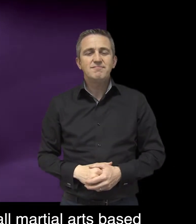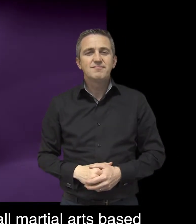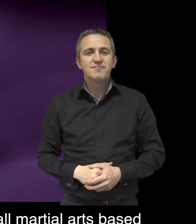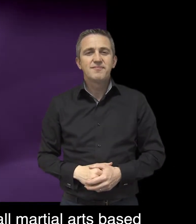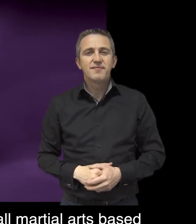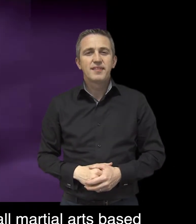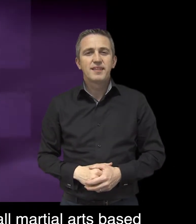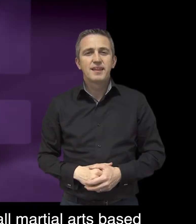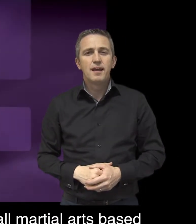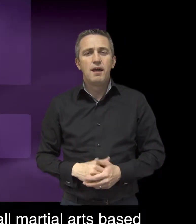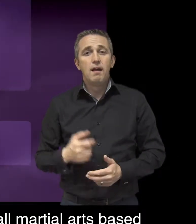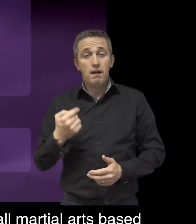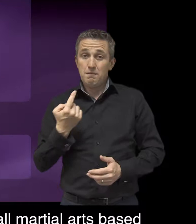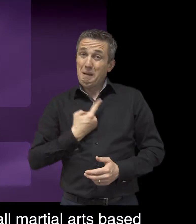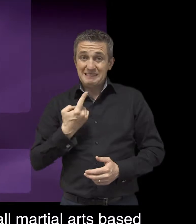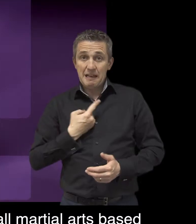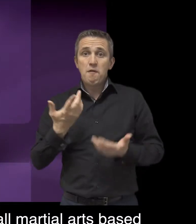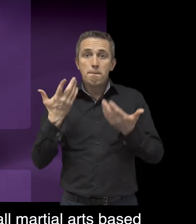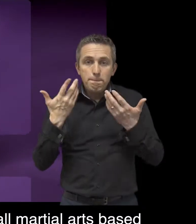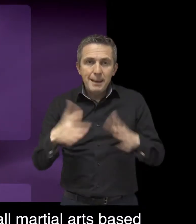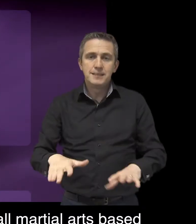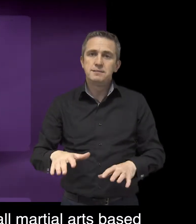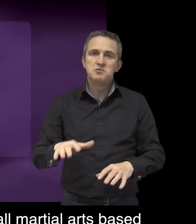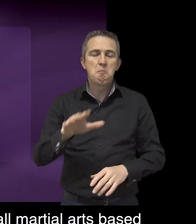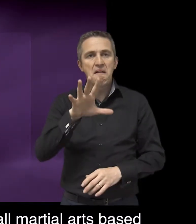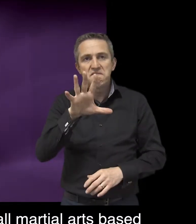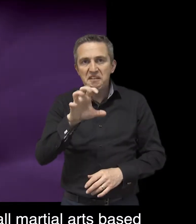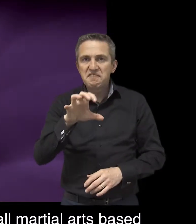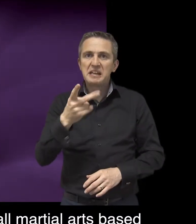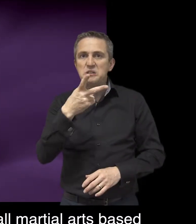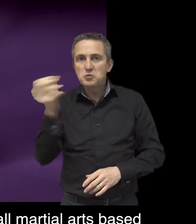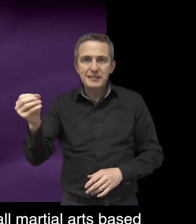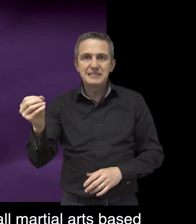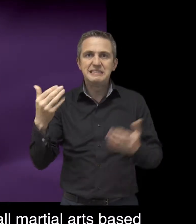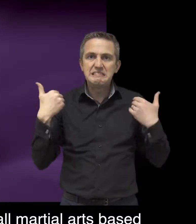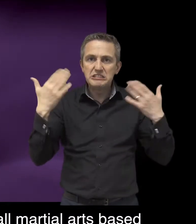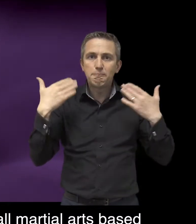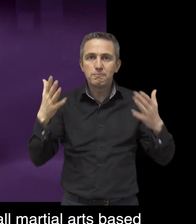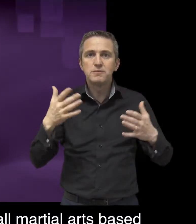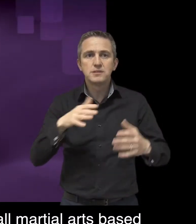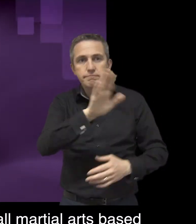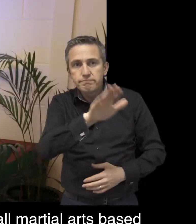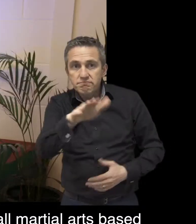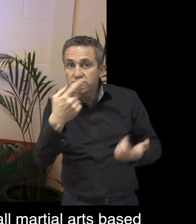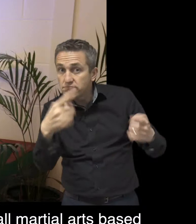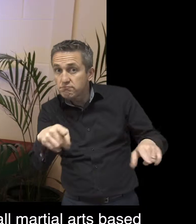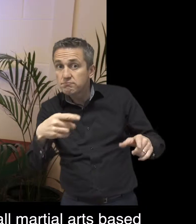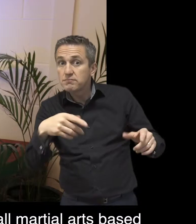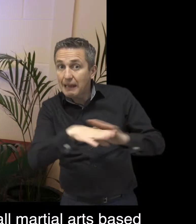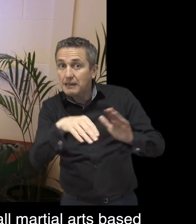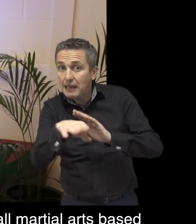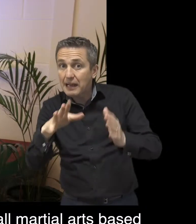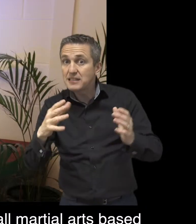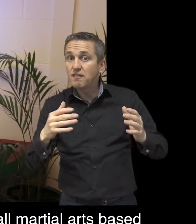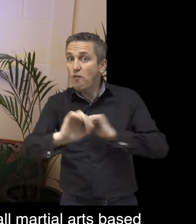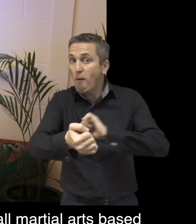I'd say 15, 20 gyms, all martial arts based. In every single one I